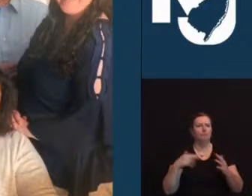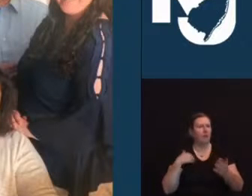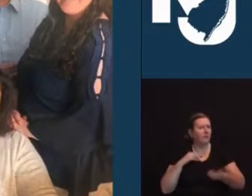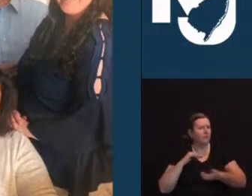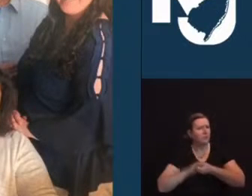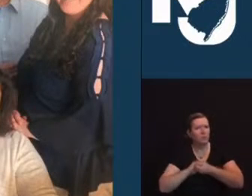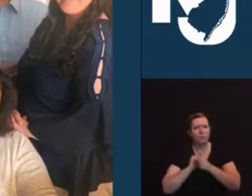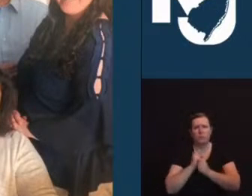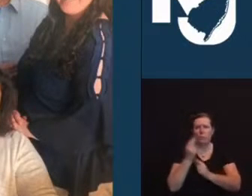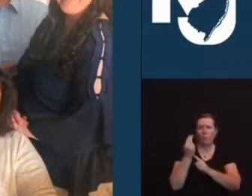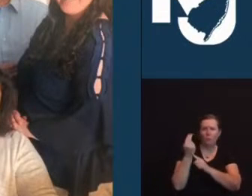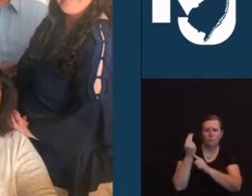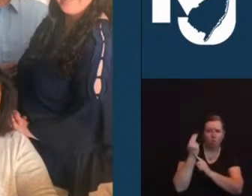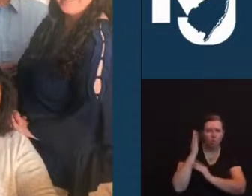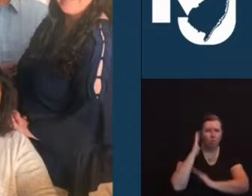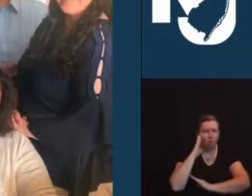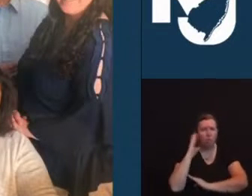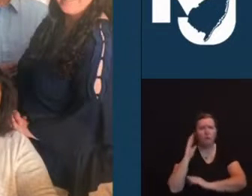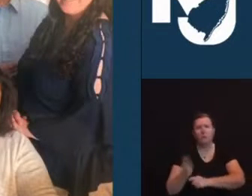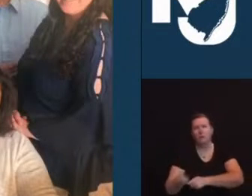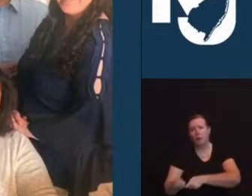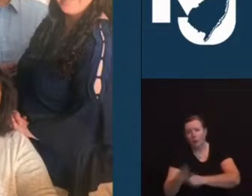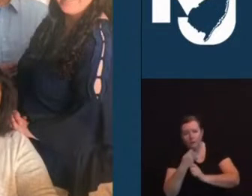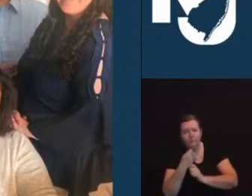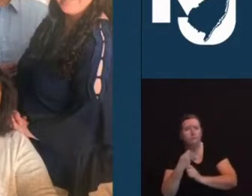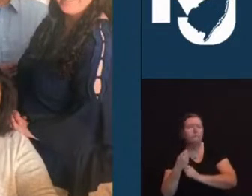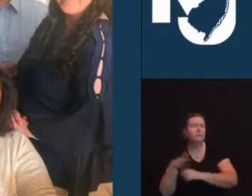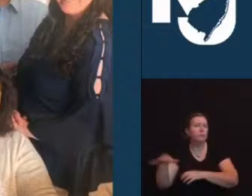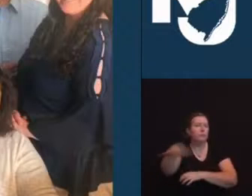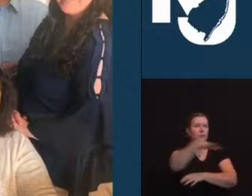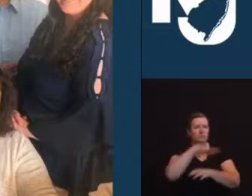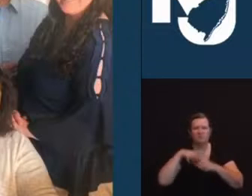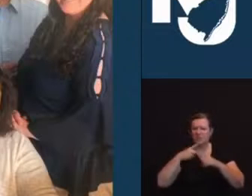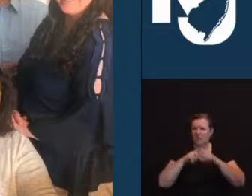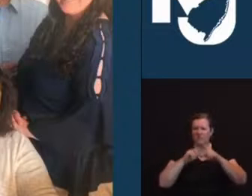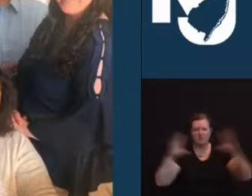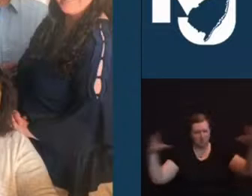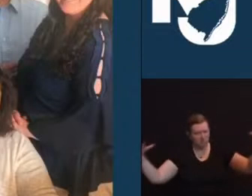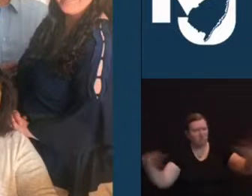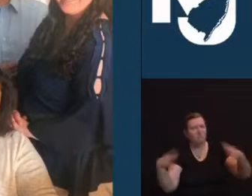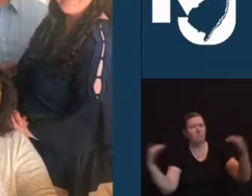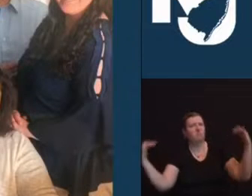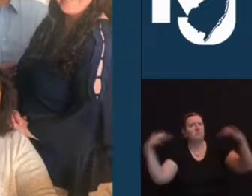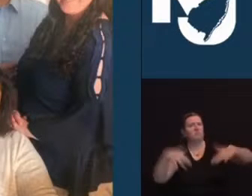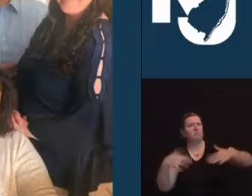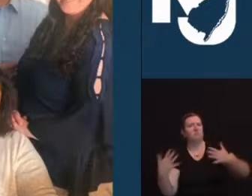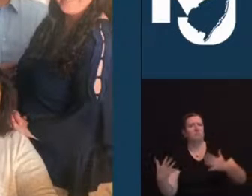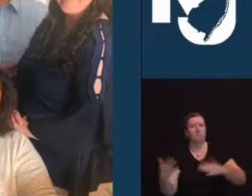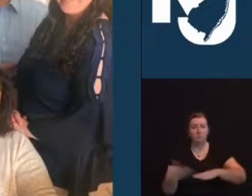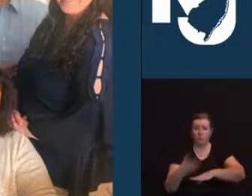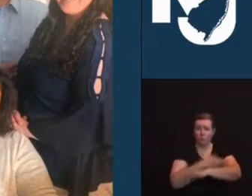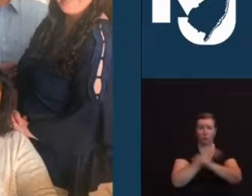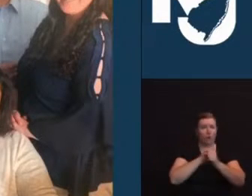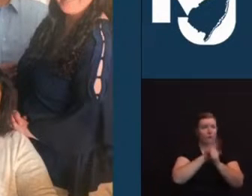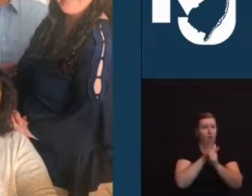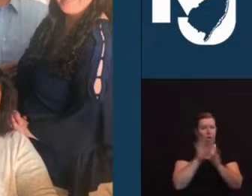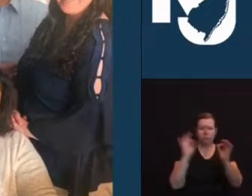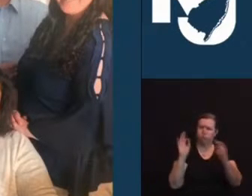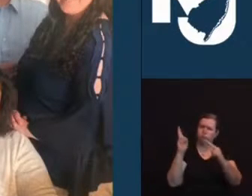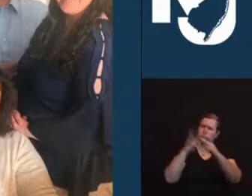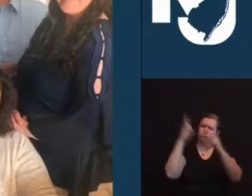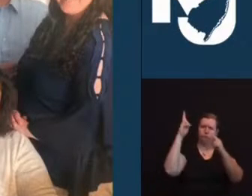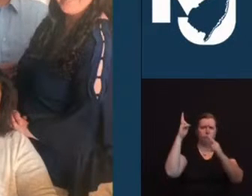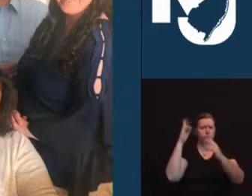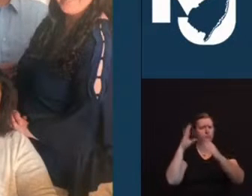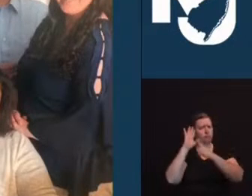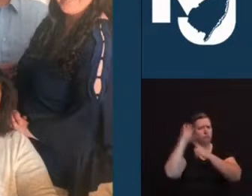halls, colleges, and universities. Before COVID-19, Enjoy Your Party was at its peak, deploying more than 100 employees a